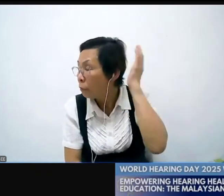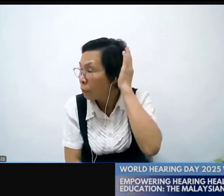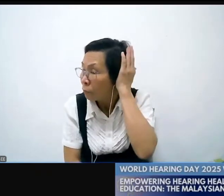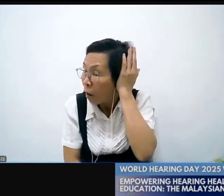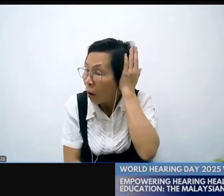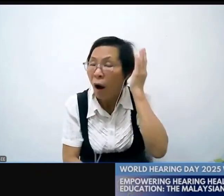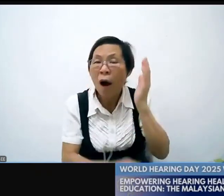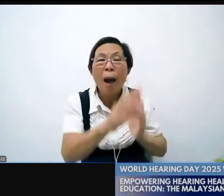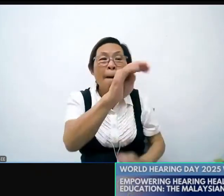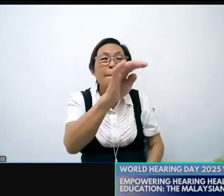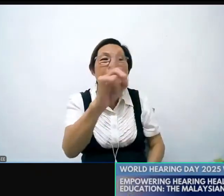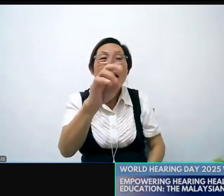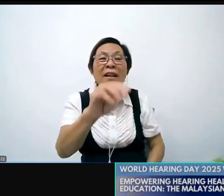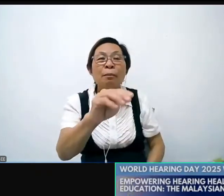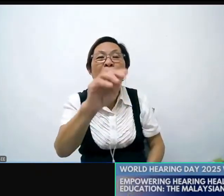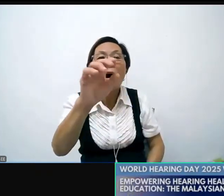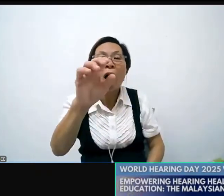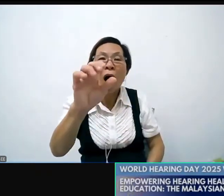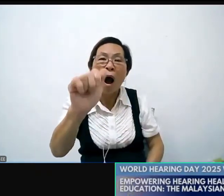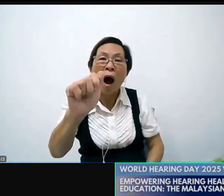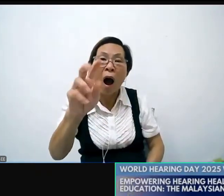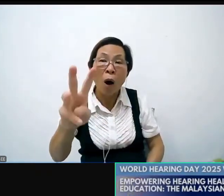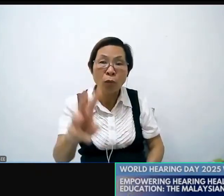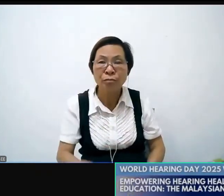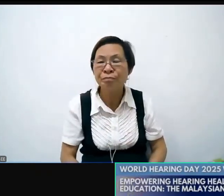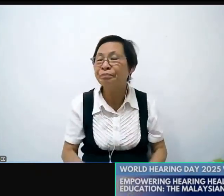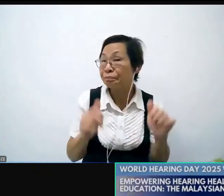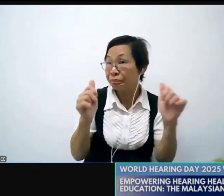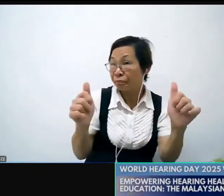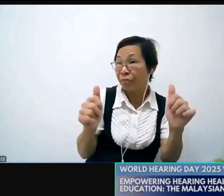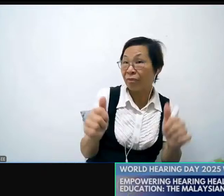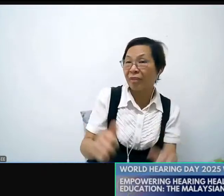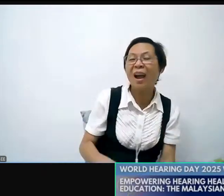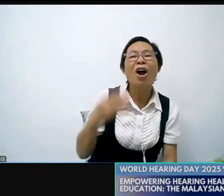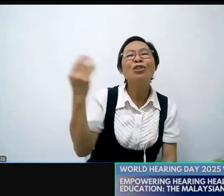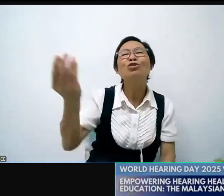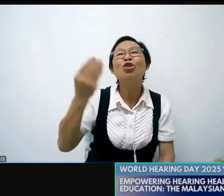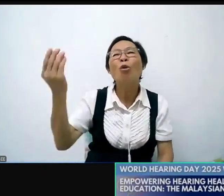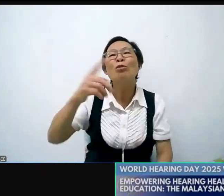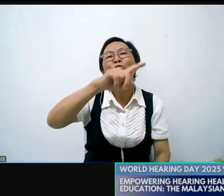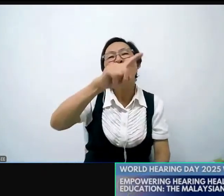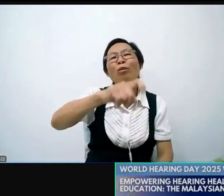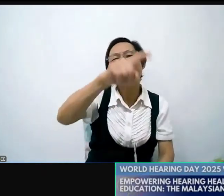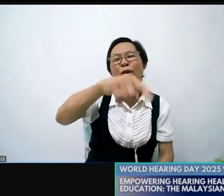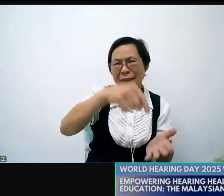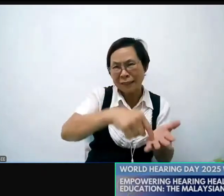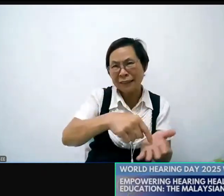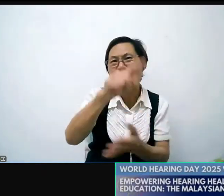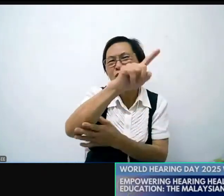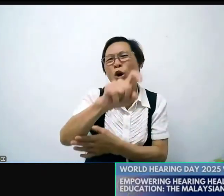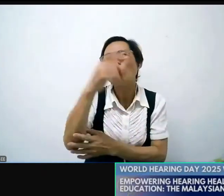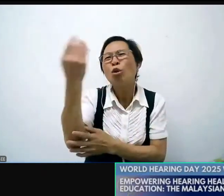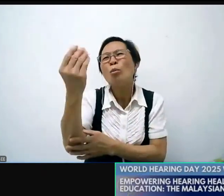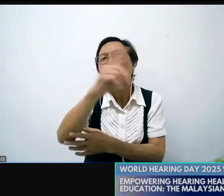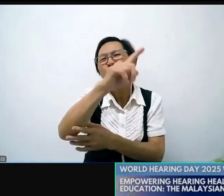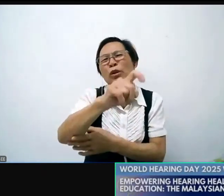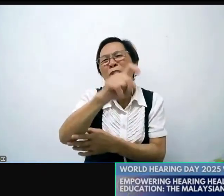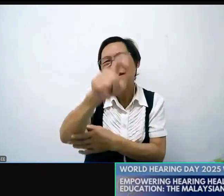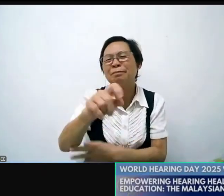Madam? Thank you, Dr. Fazil. It seems like a very common question. So,